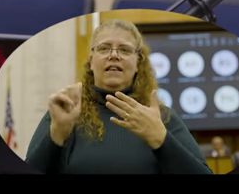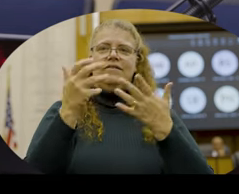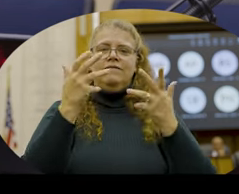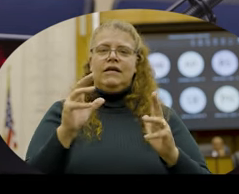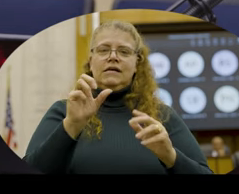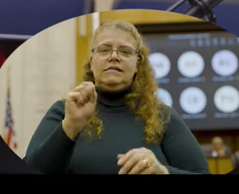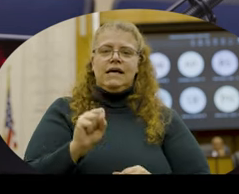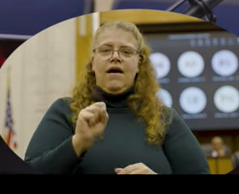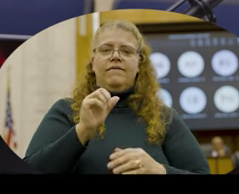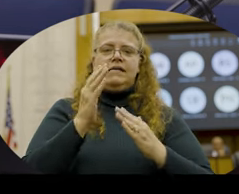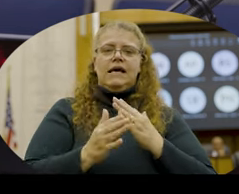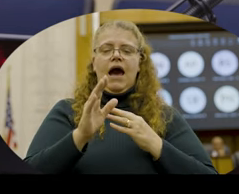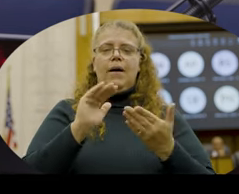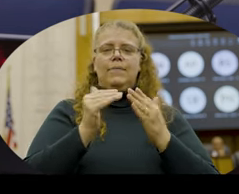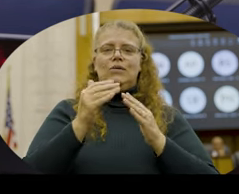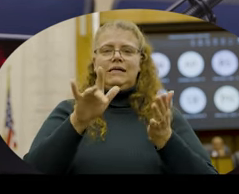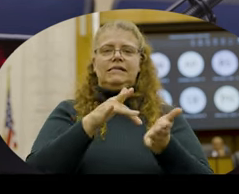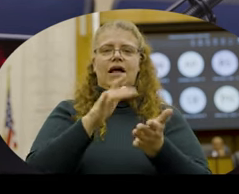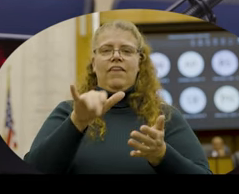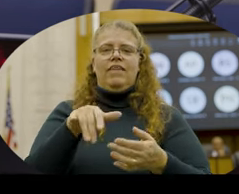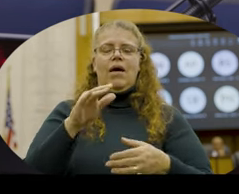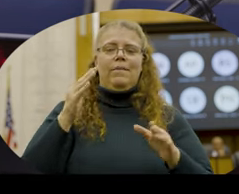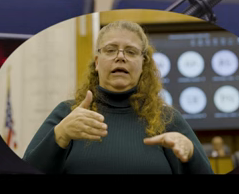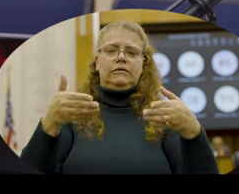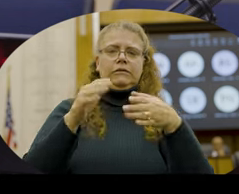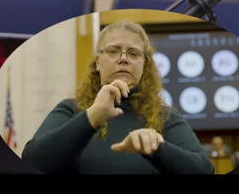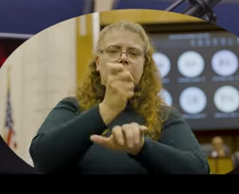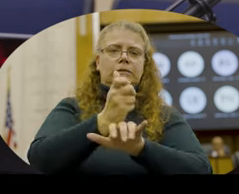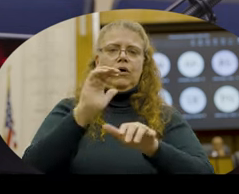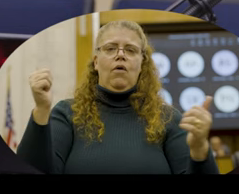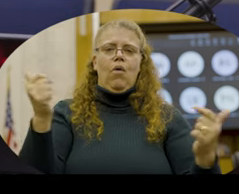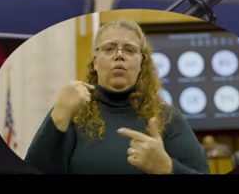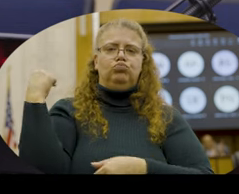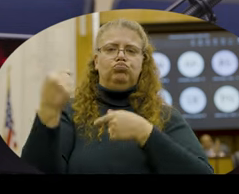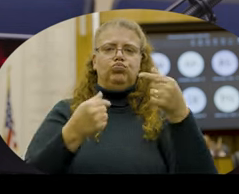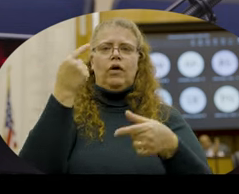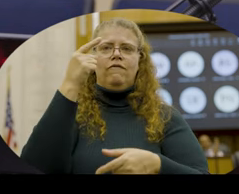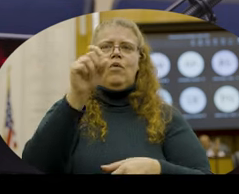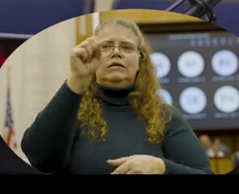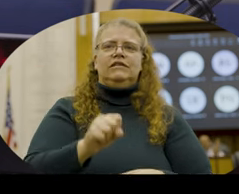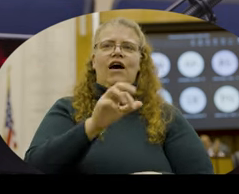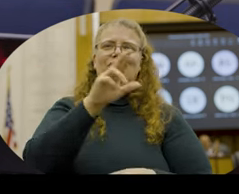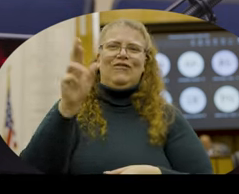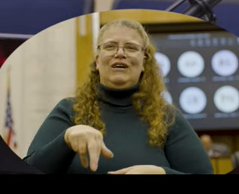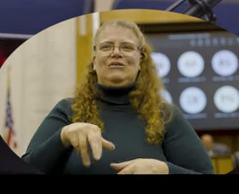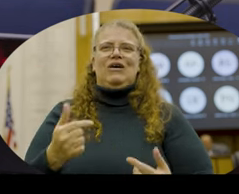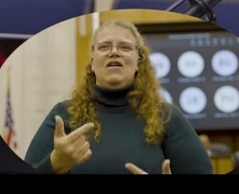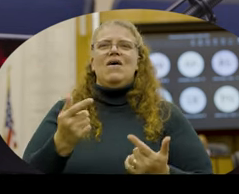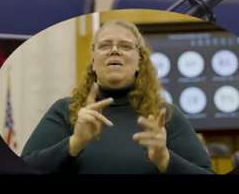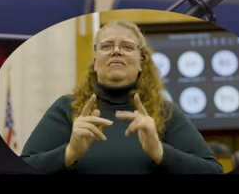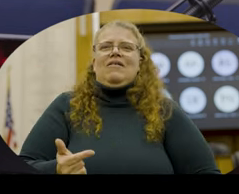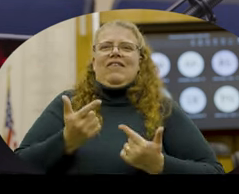process to rename such locations. I will introduce an ordinance to reestablish the commission later this month.